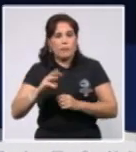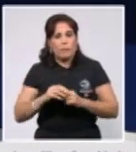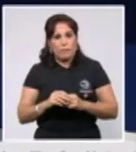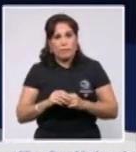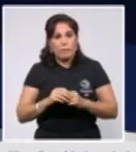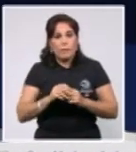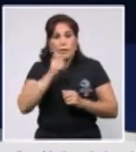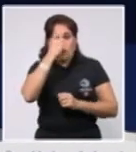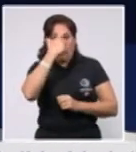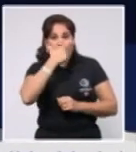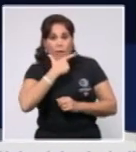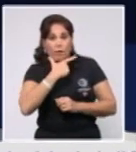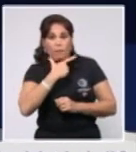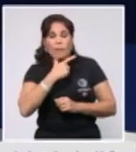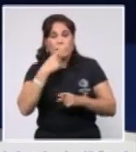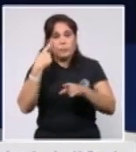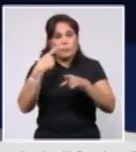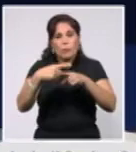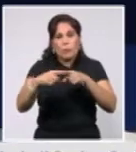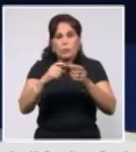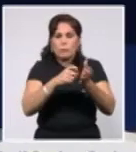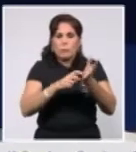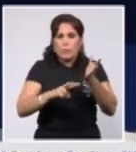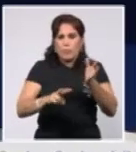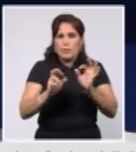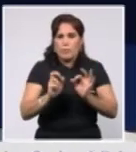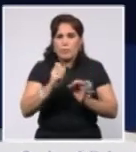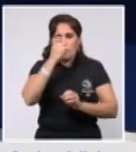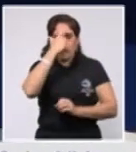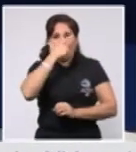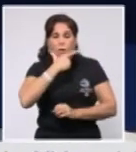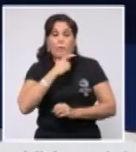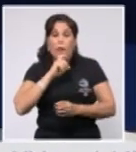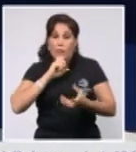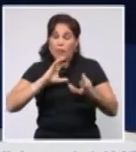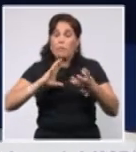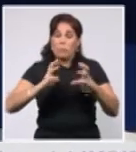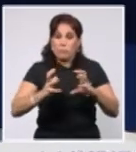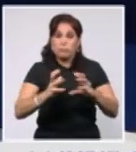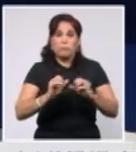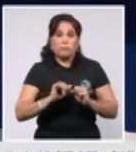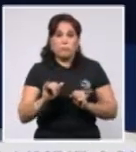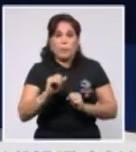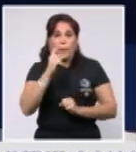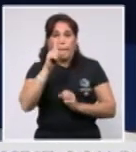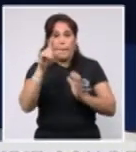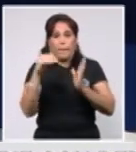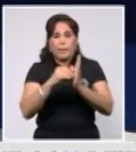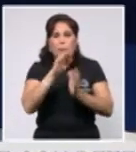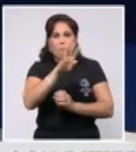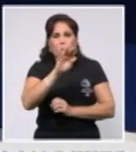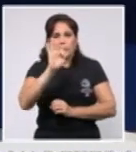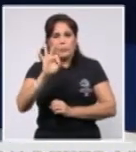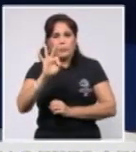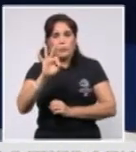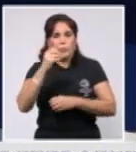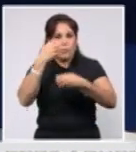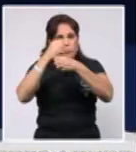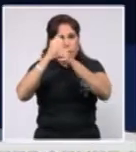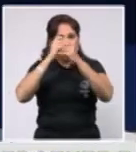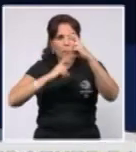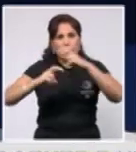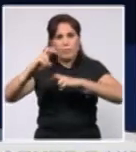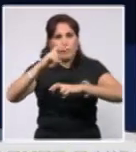183, Ciego de Ávila, 1,048, Camagüey, 315,